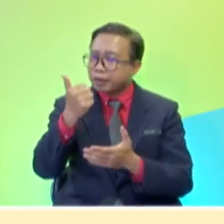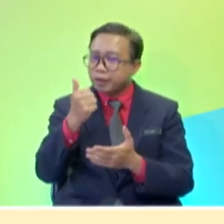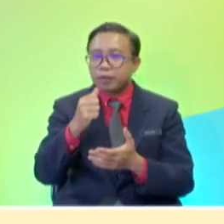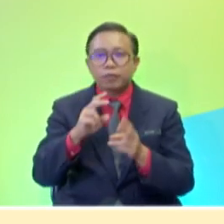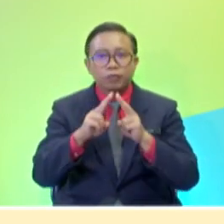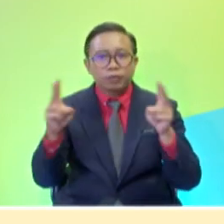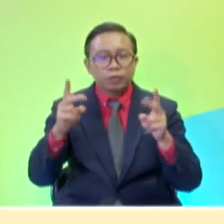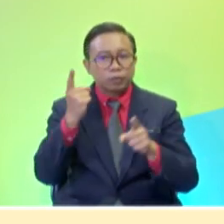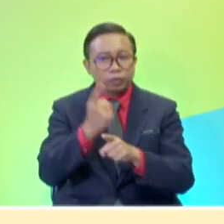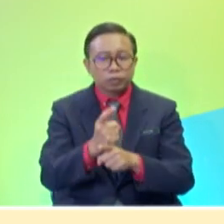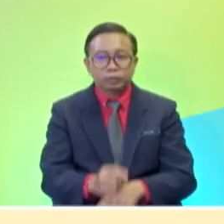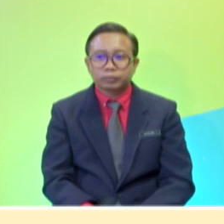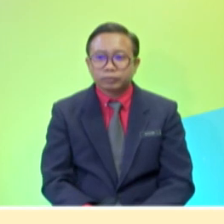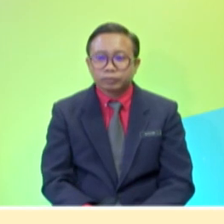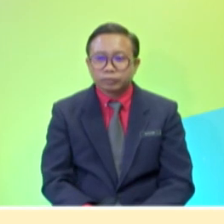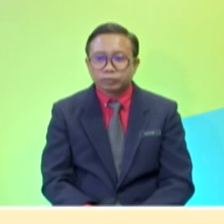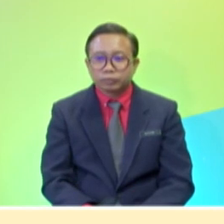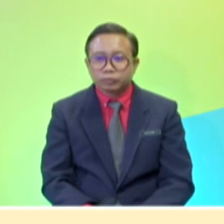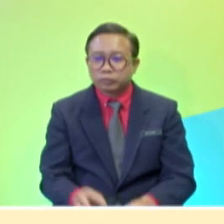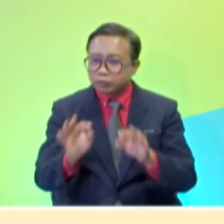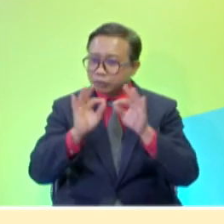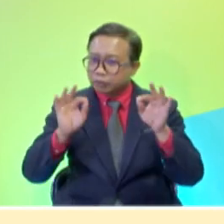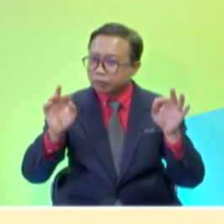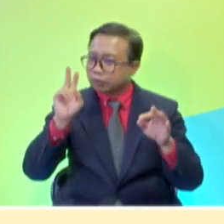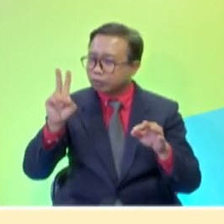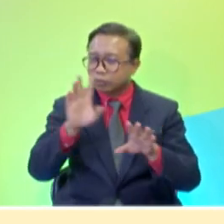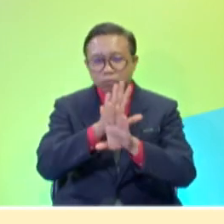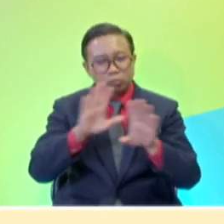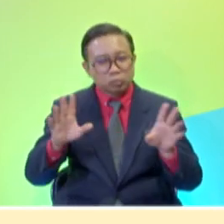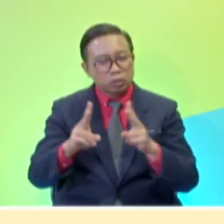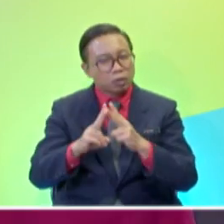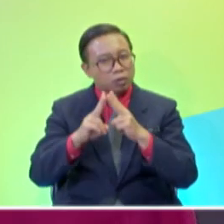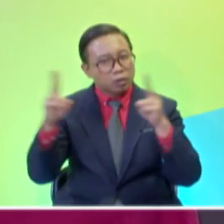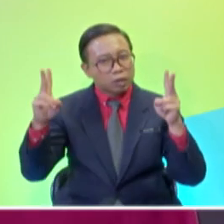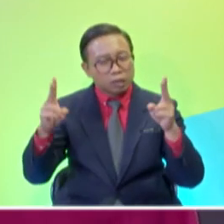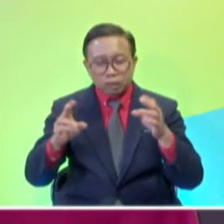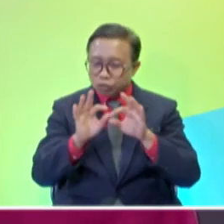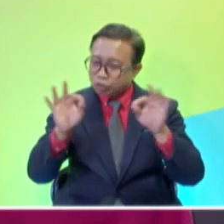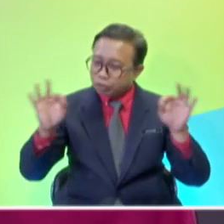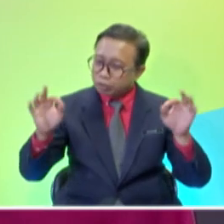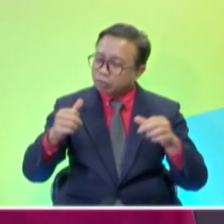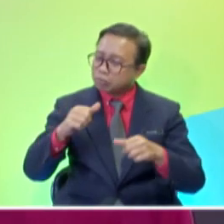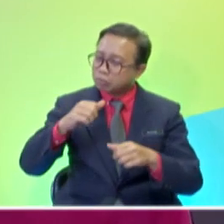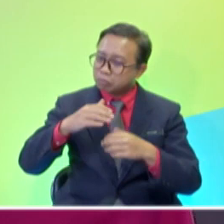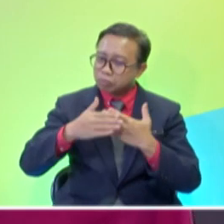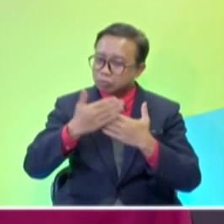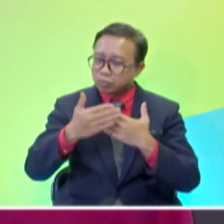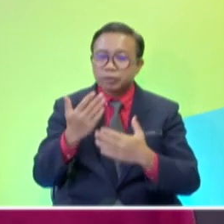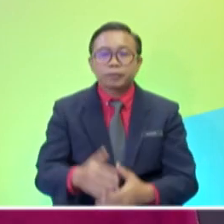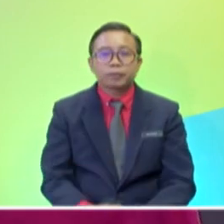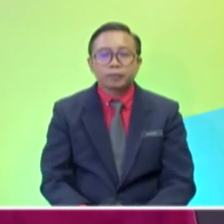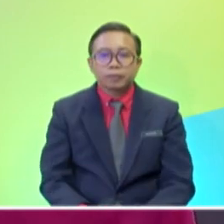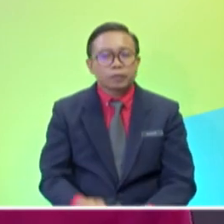right. To be honest, sentence 2 is not really an easy sentence to rewrite because